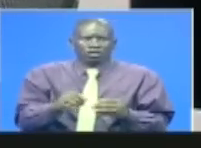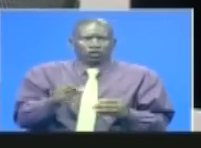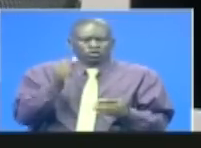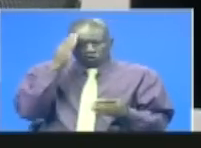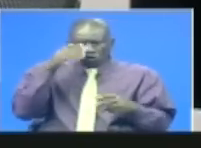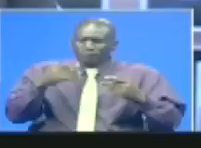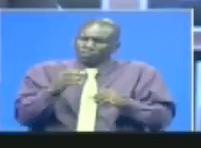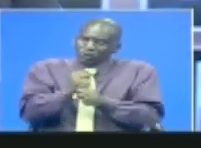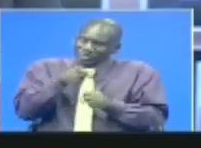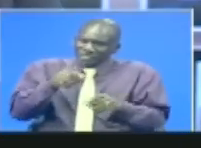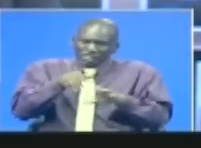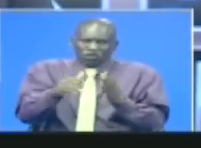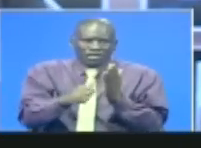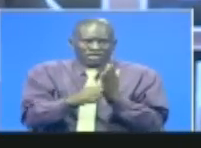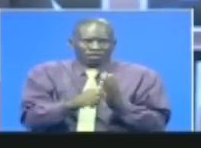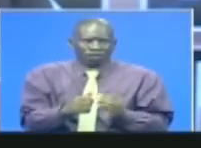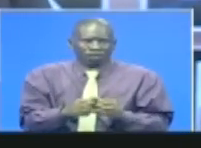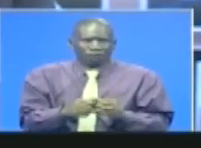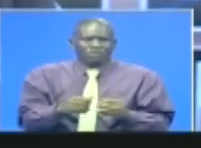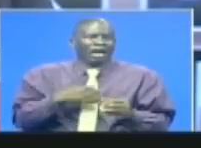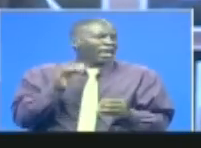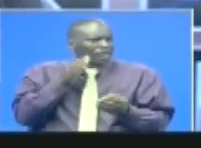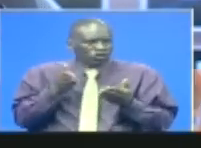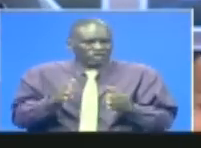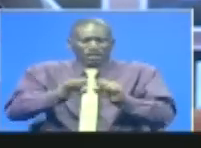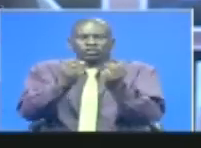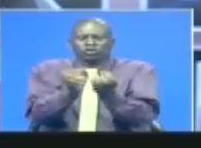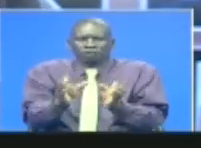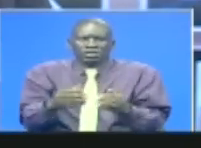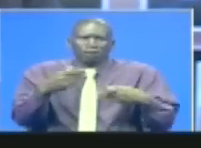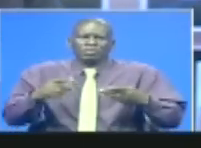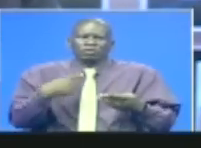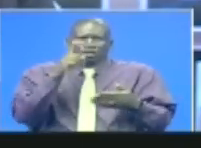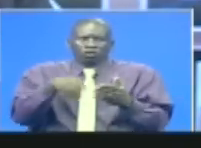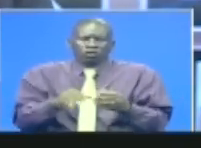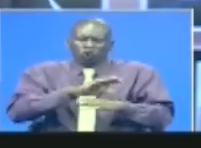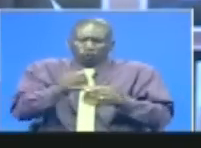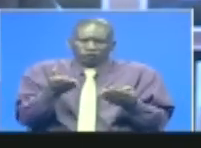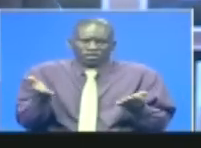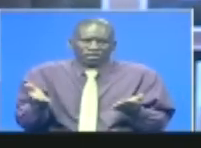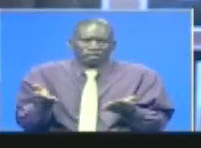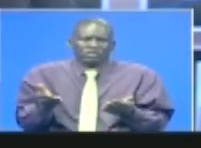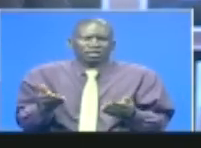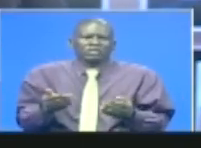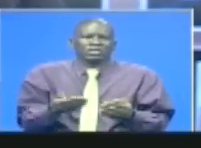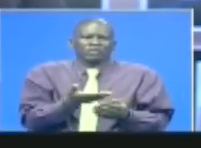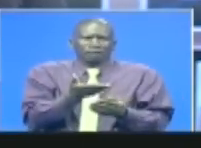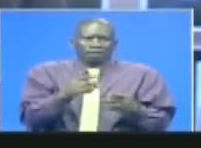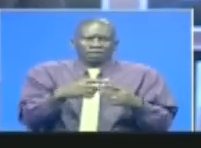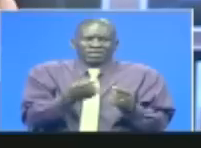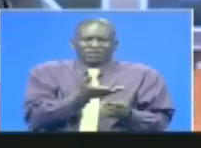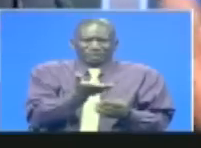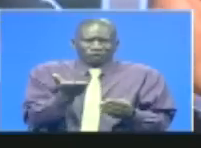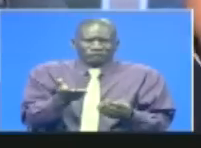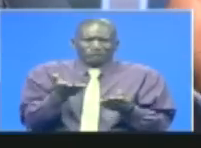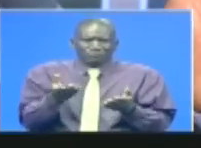doing this in your name? I have heard today in social media people saying all these things, and they are meant to be